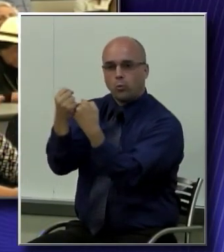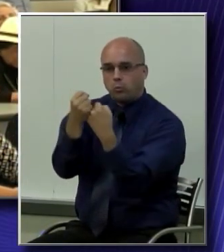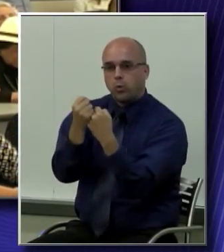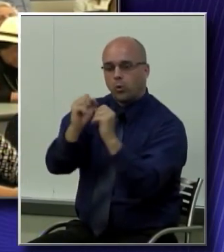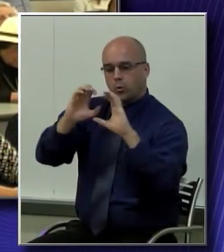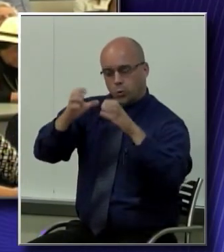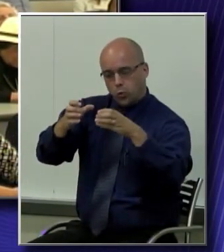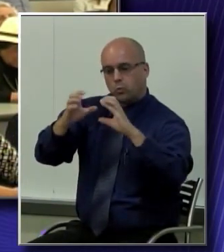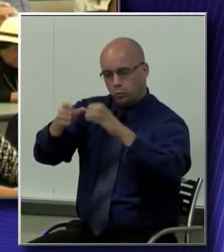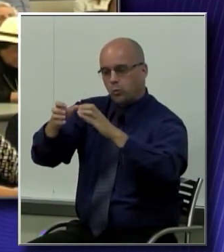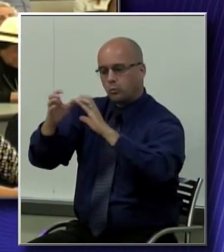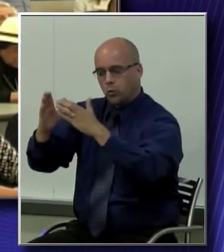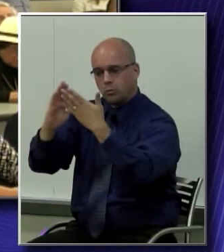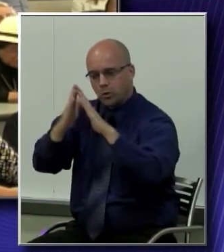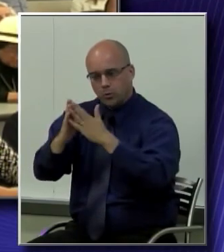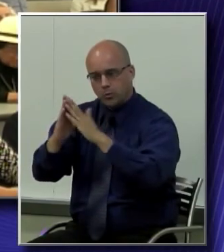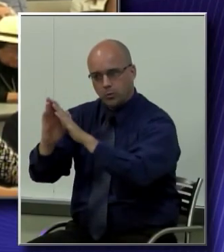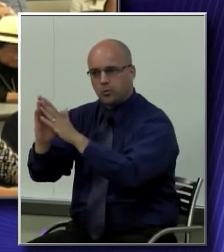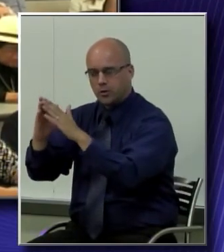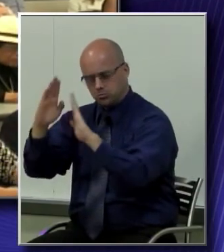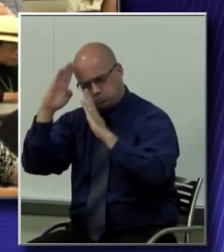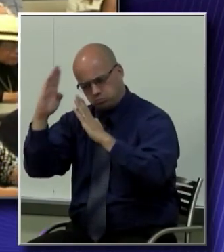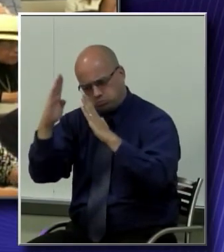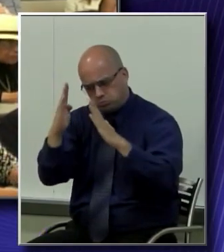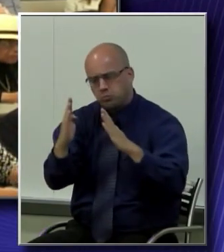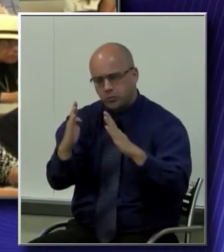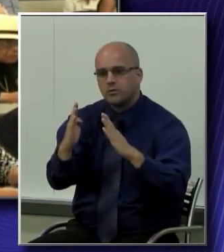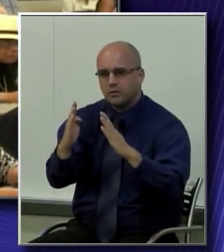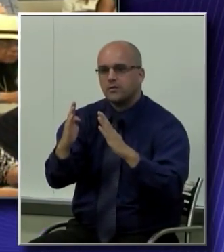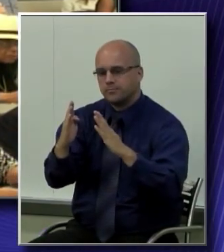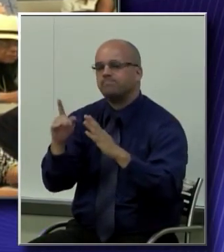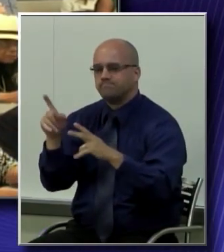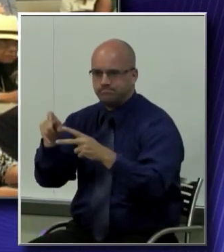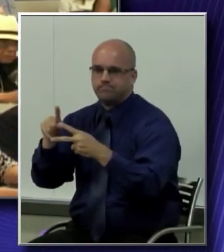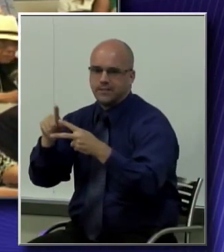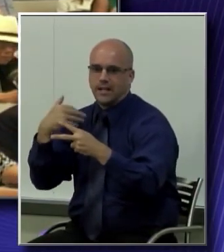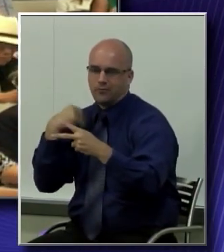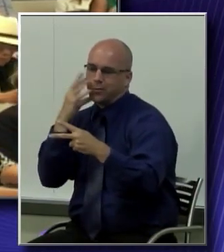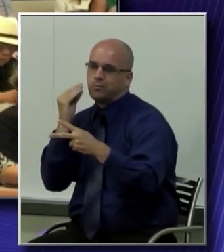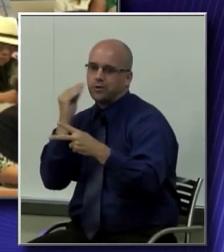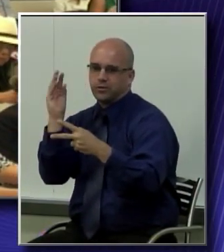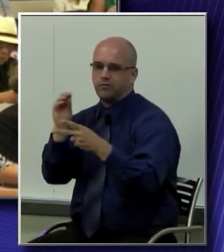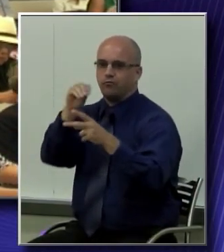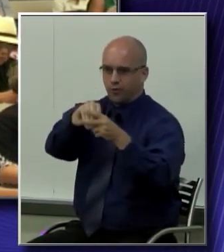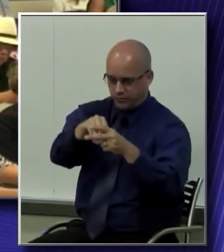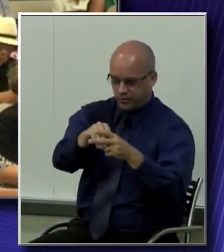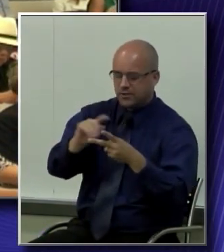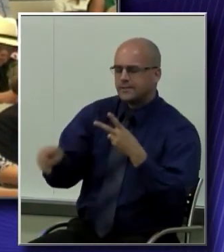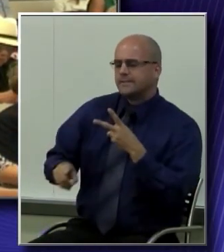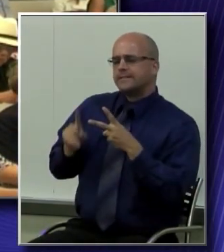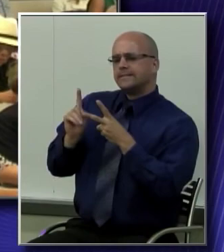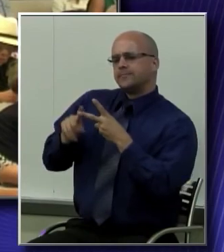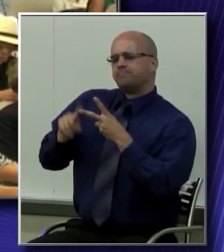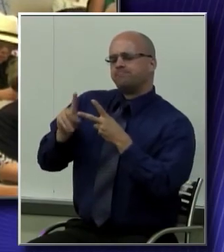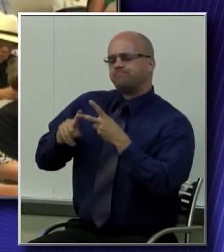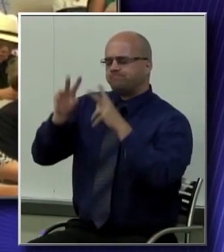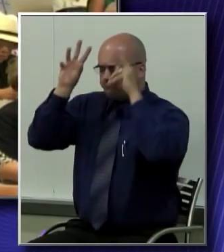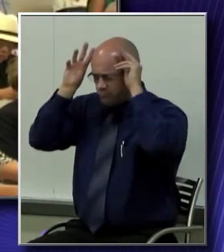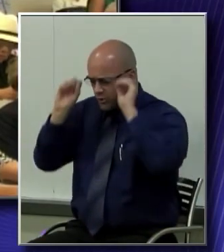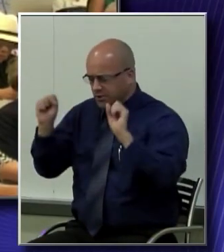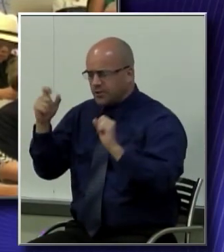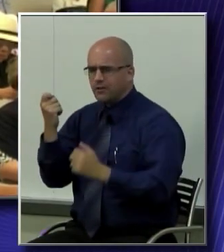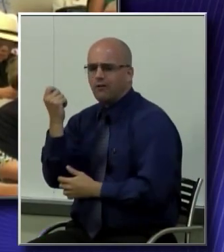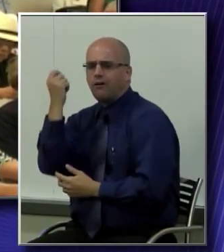their communities. And secondly, we need a president who understands the enormous impact